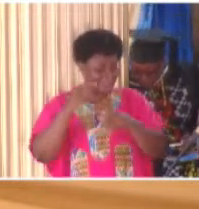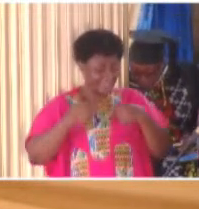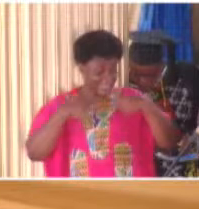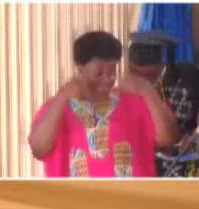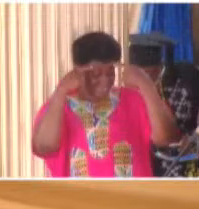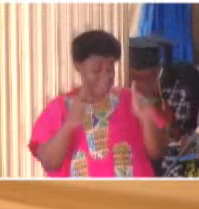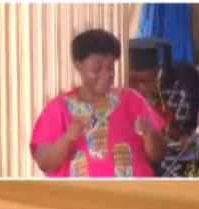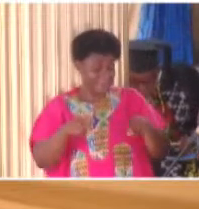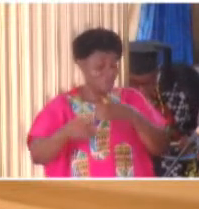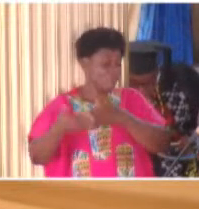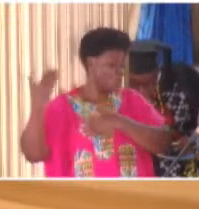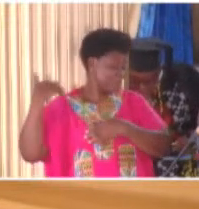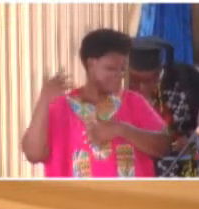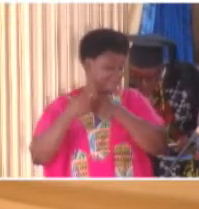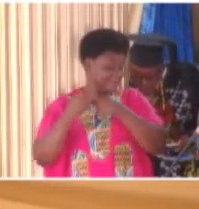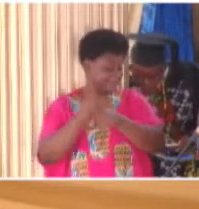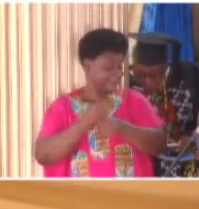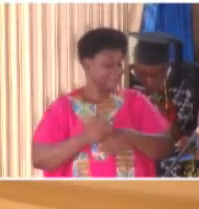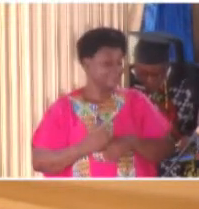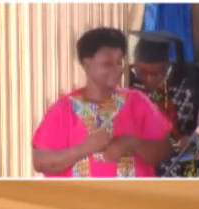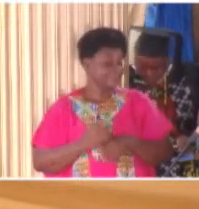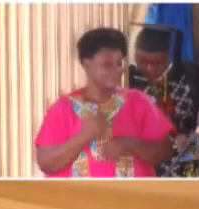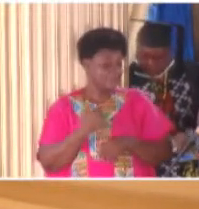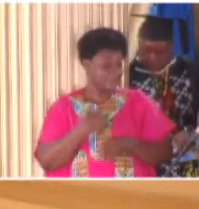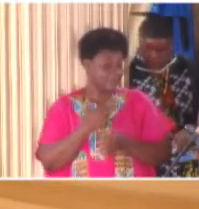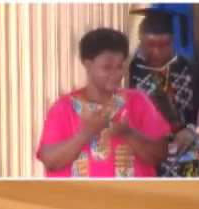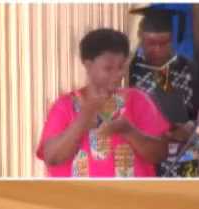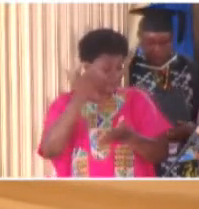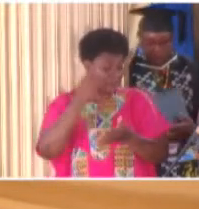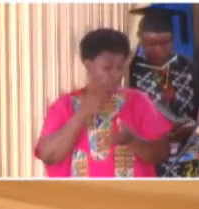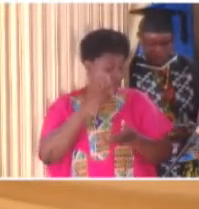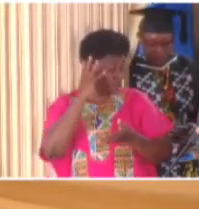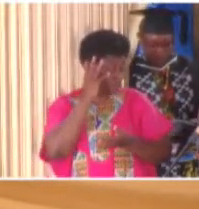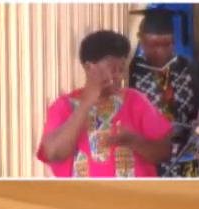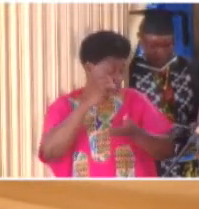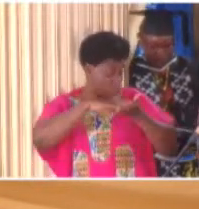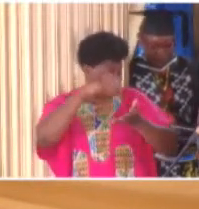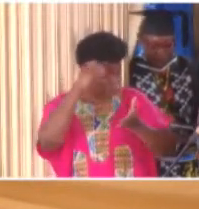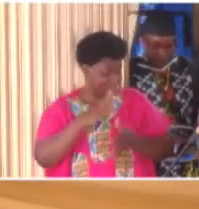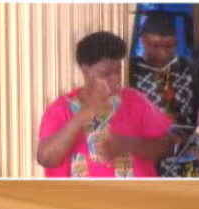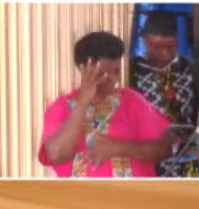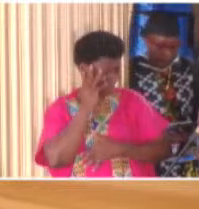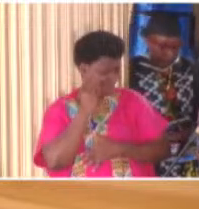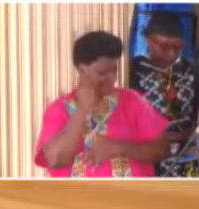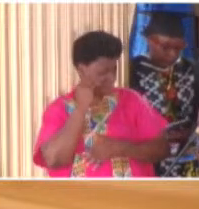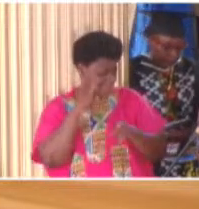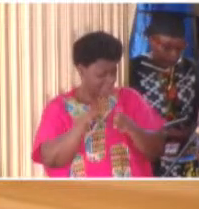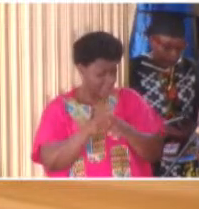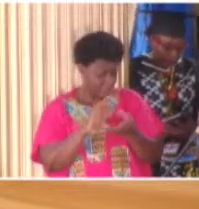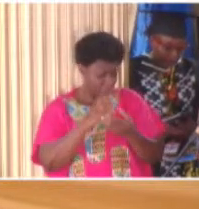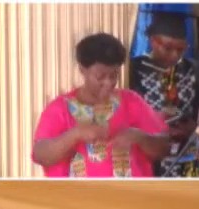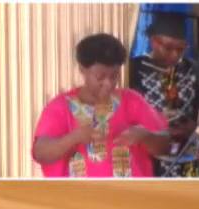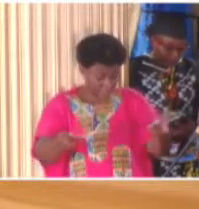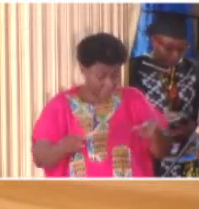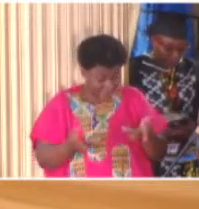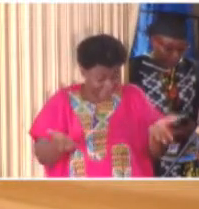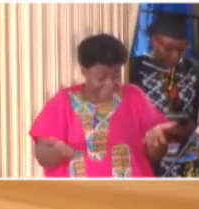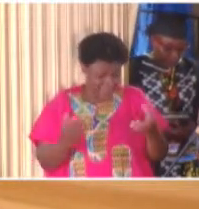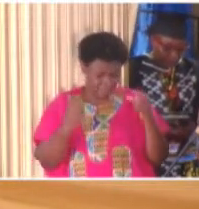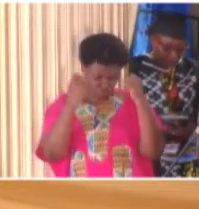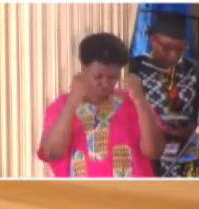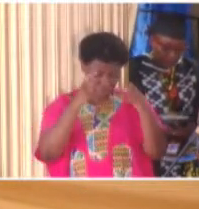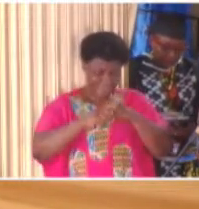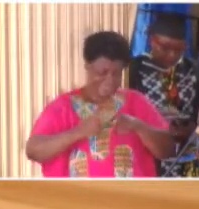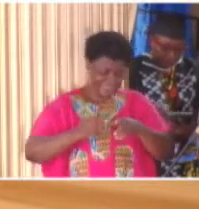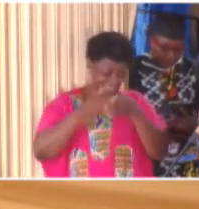taken place over the past year, which have enriched the student experience and further cemented our place as a leader in higher education